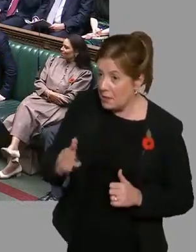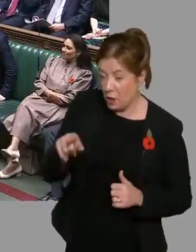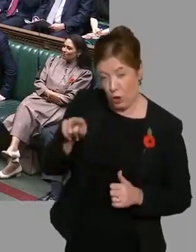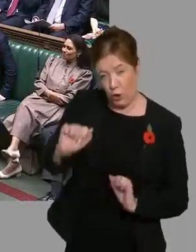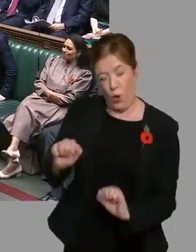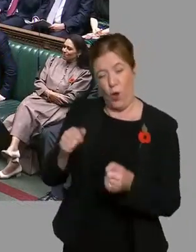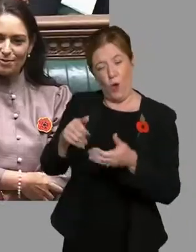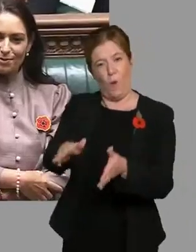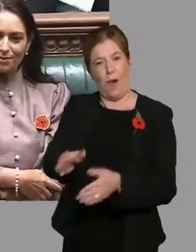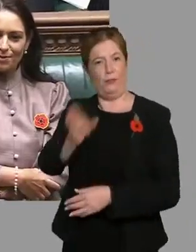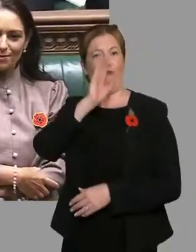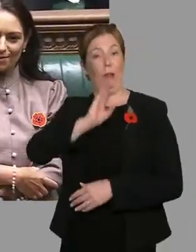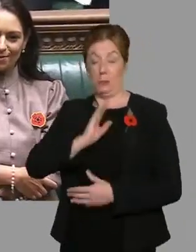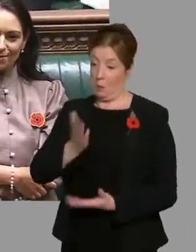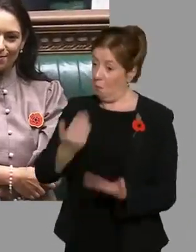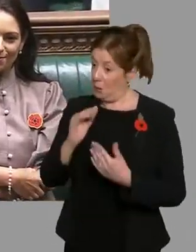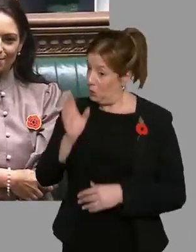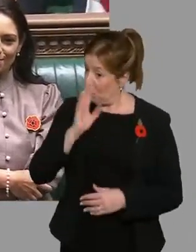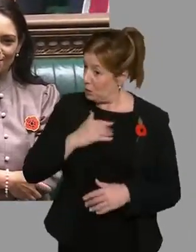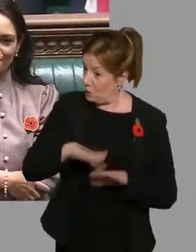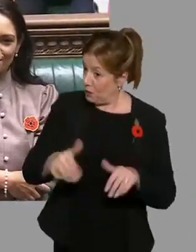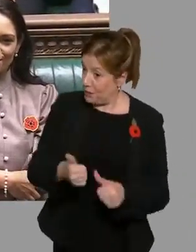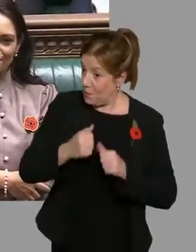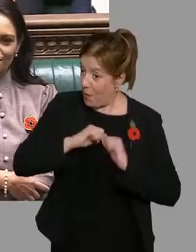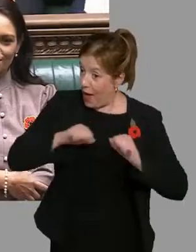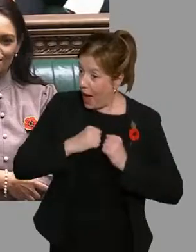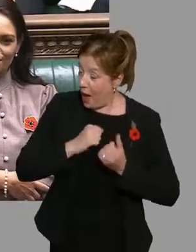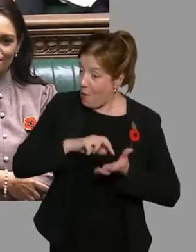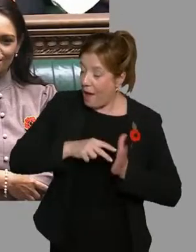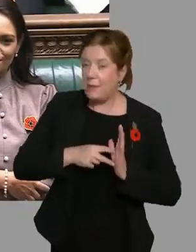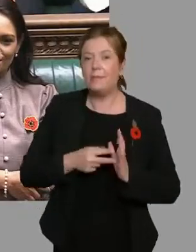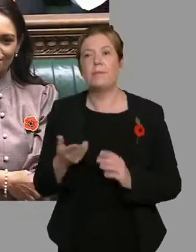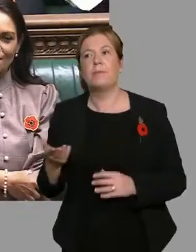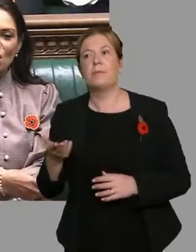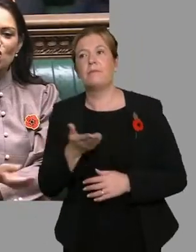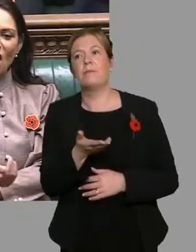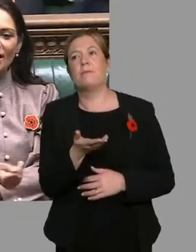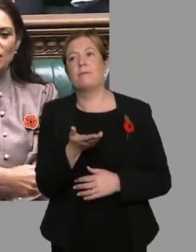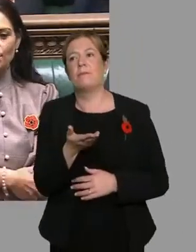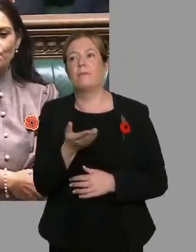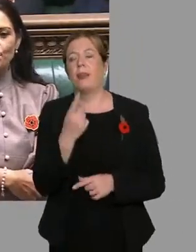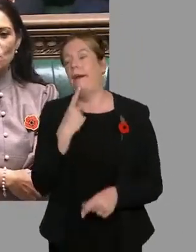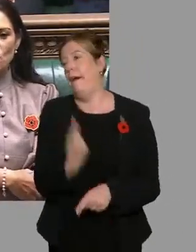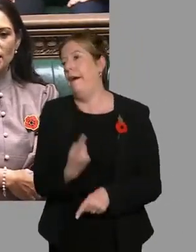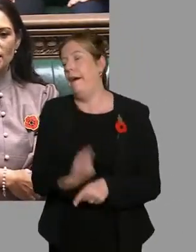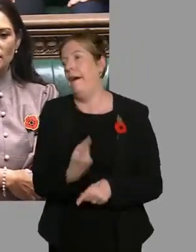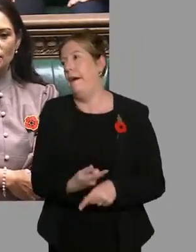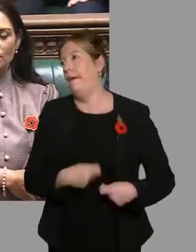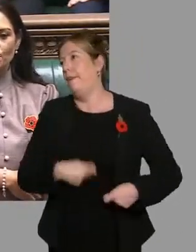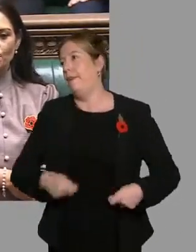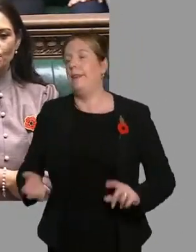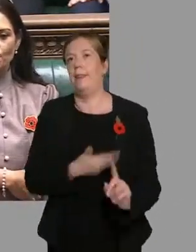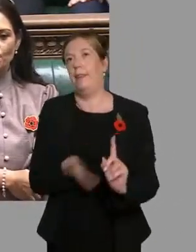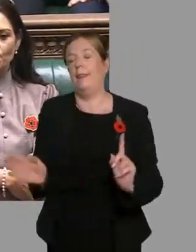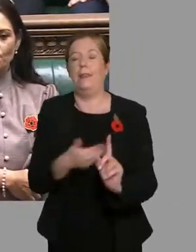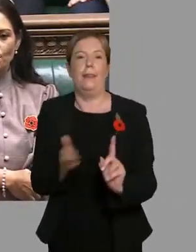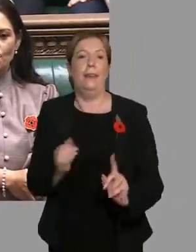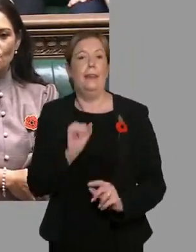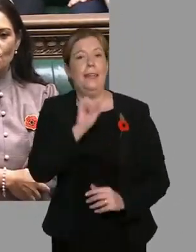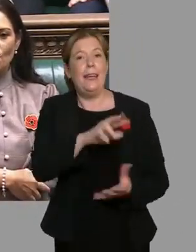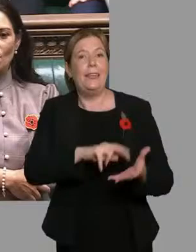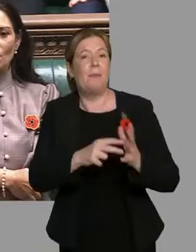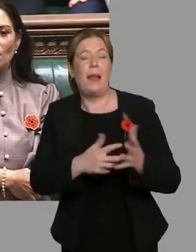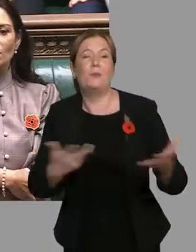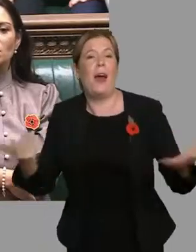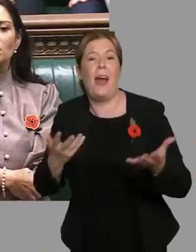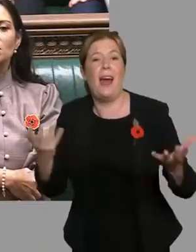Mr. Speaker, discuss, chat. He has no plans whatsoever. No plans whatsoever for